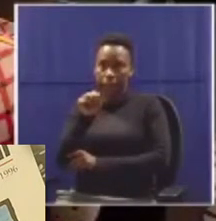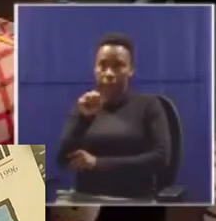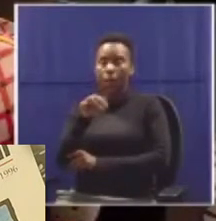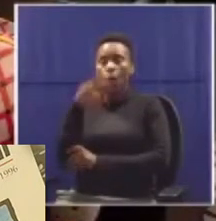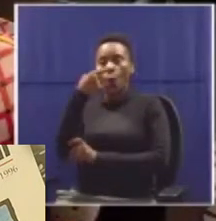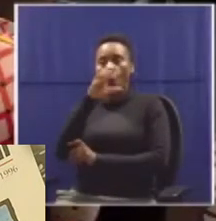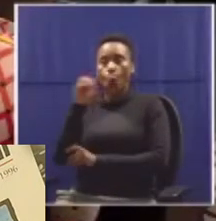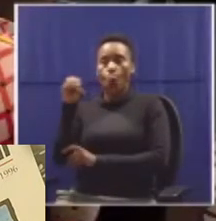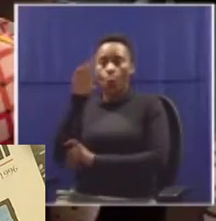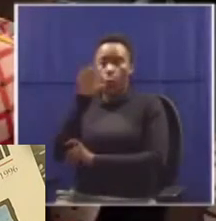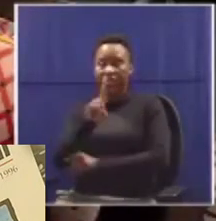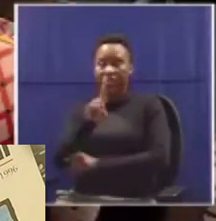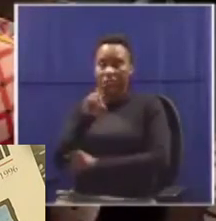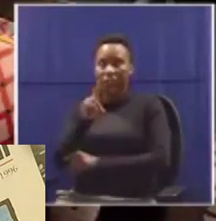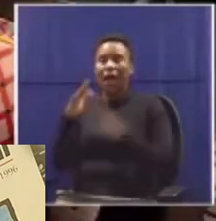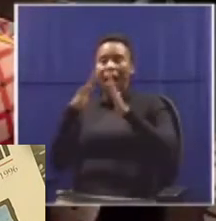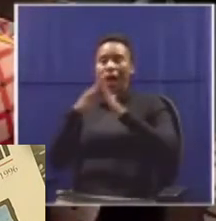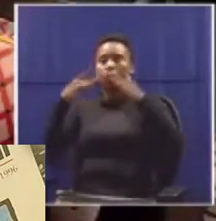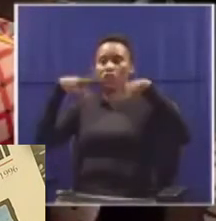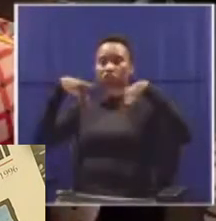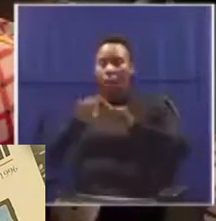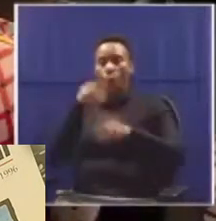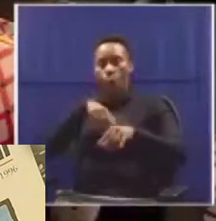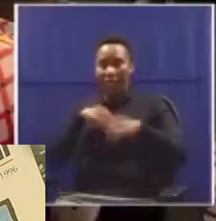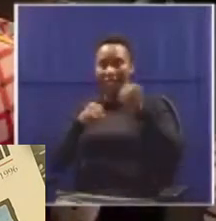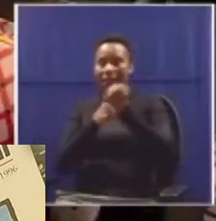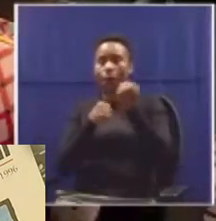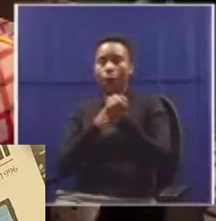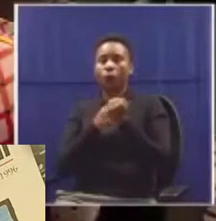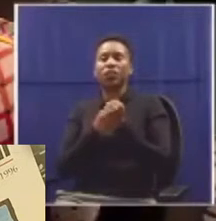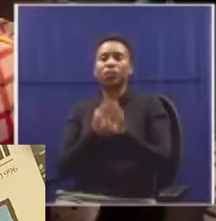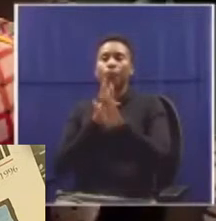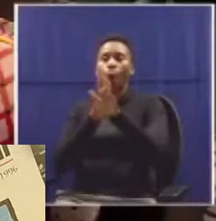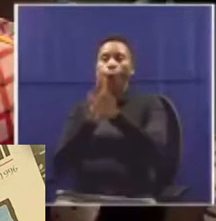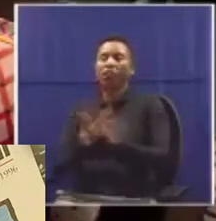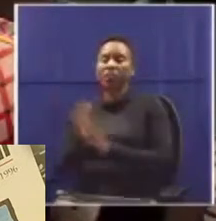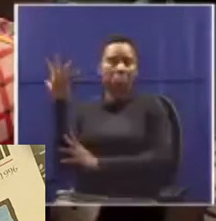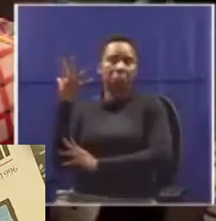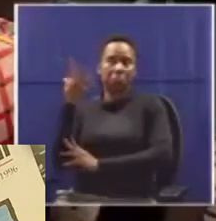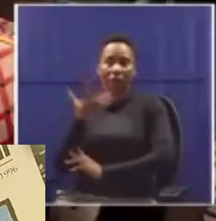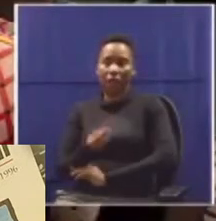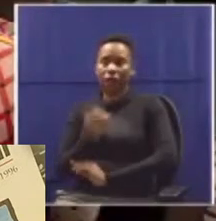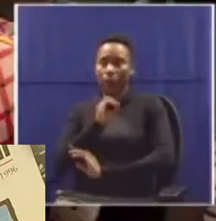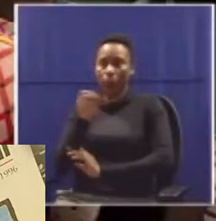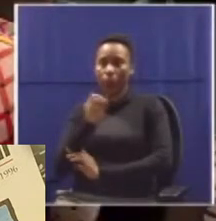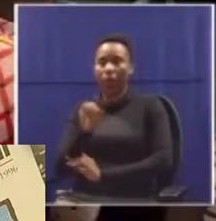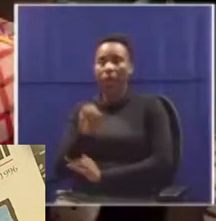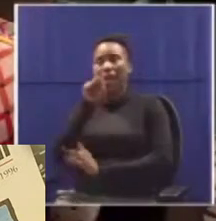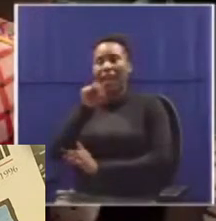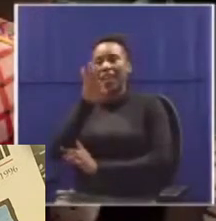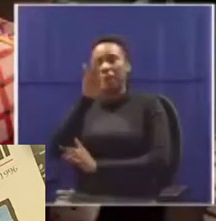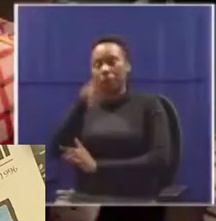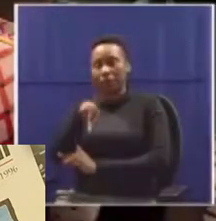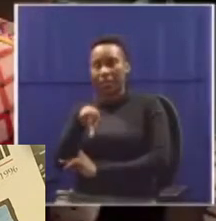good as chair we support the reports and the regulations thank you thank you NFP